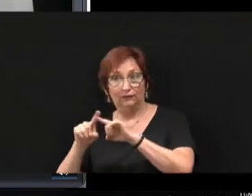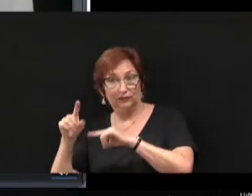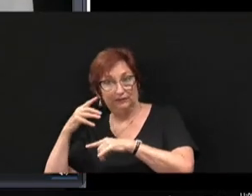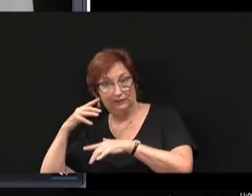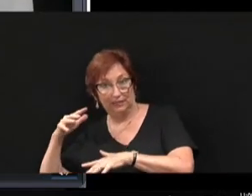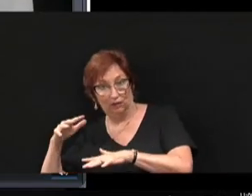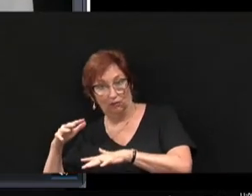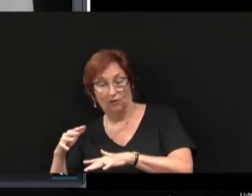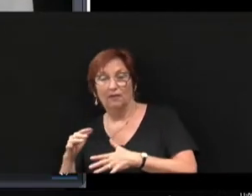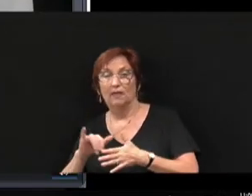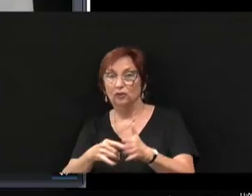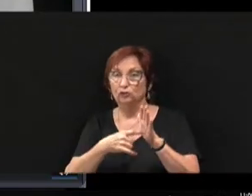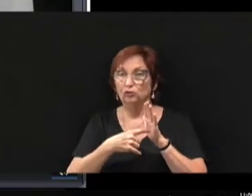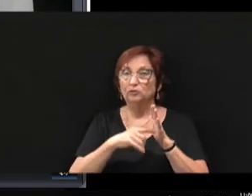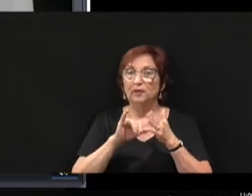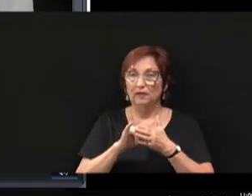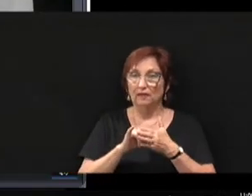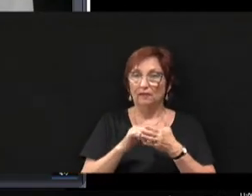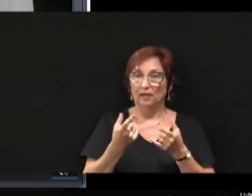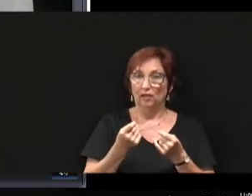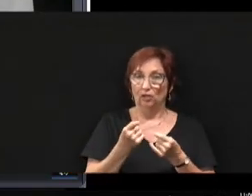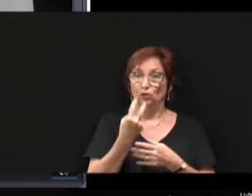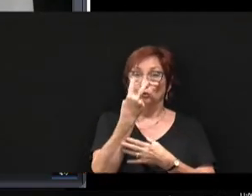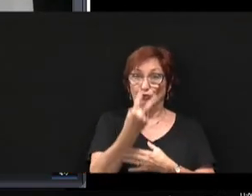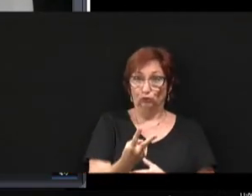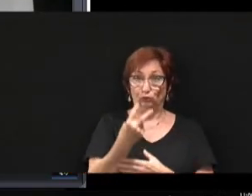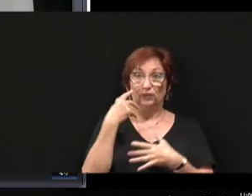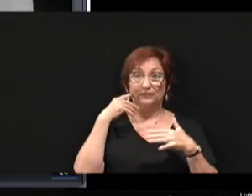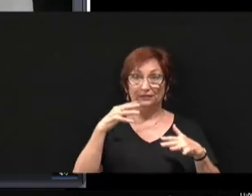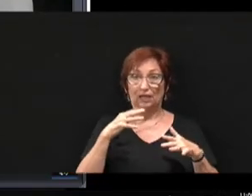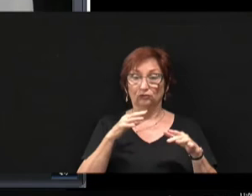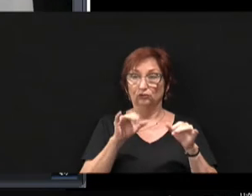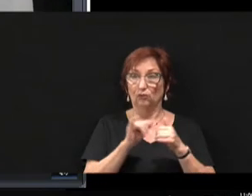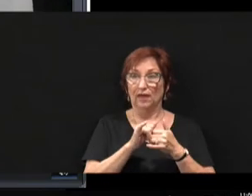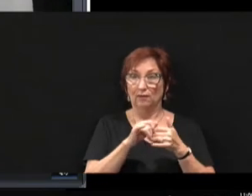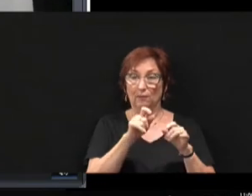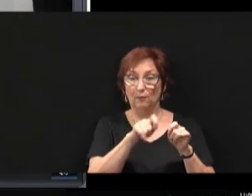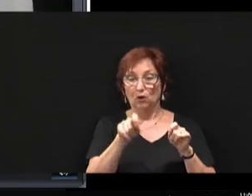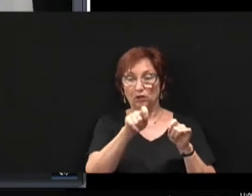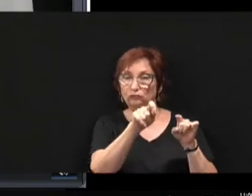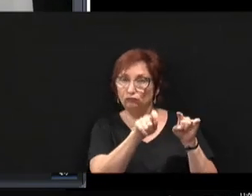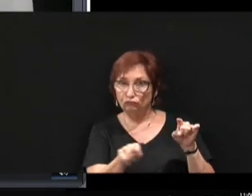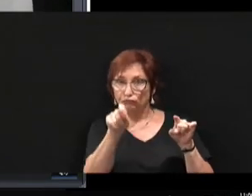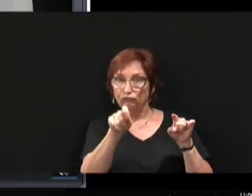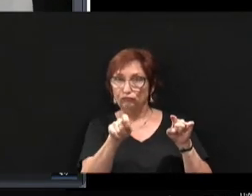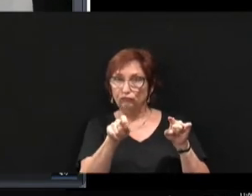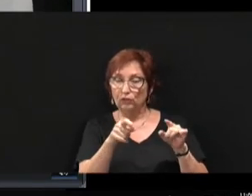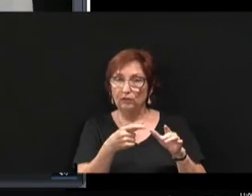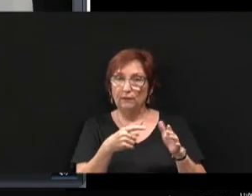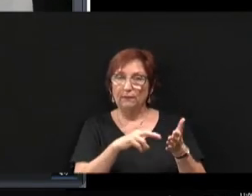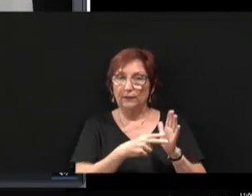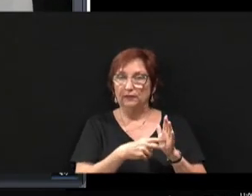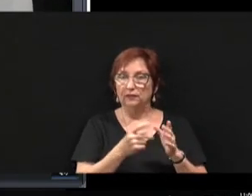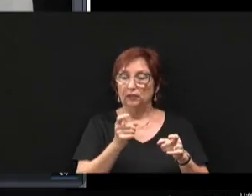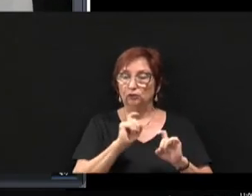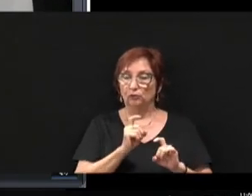me right away that they did two sounds, okay? The sounds in high.